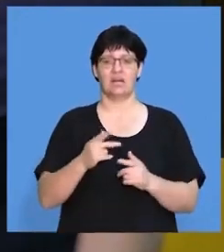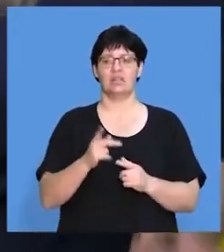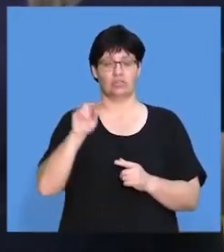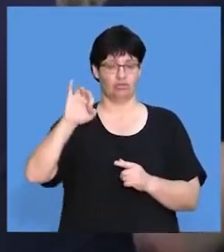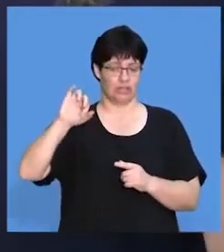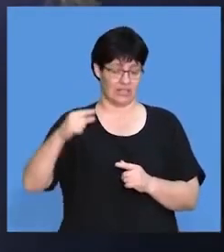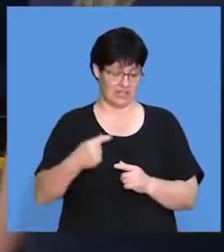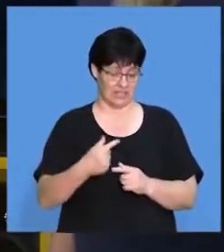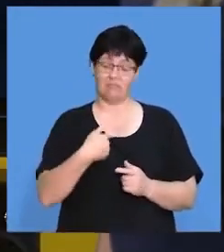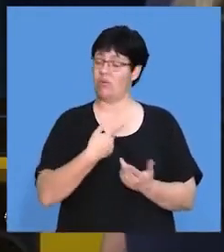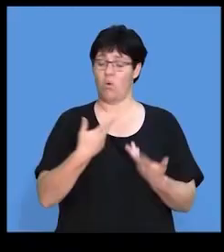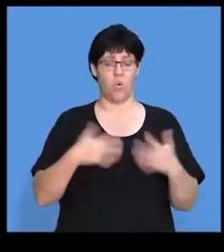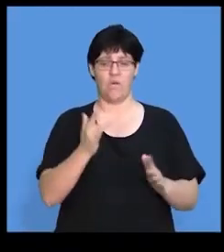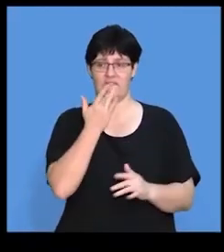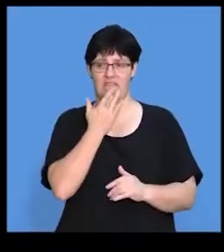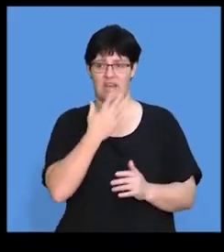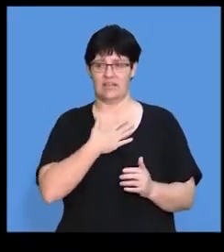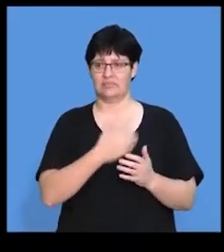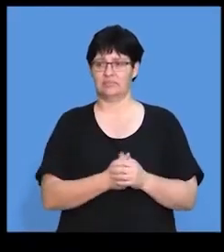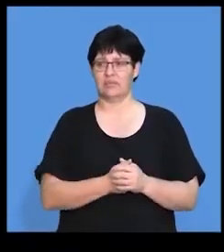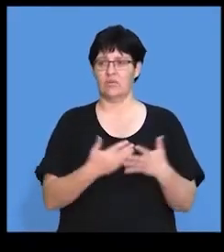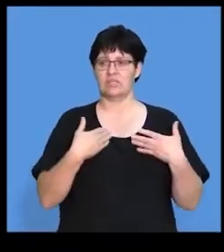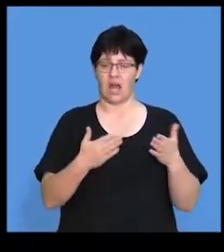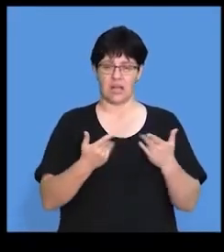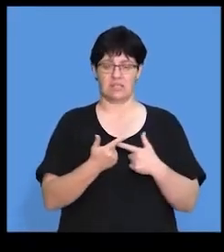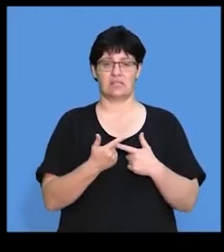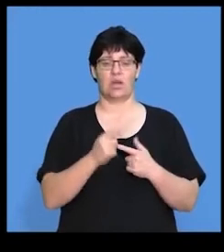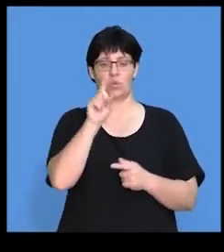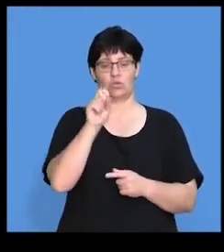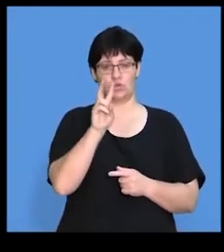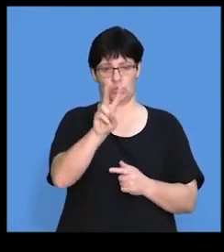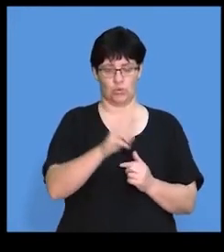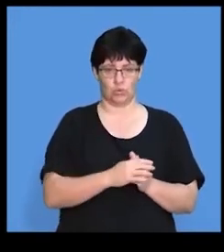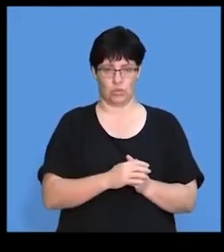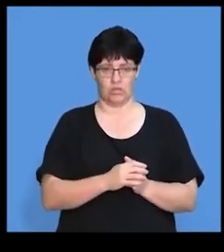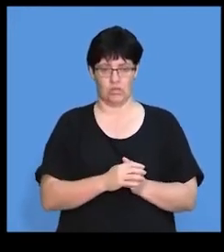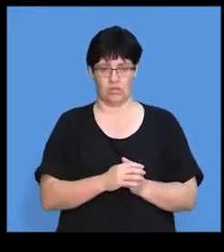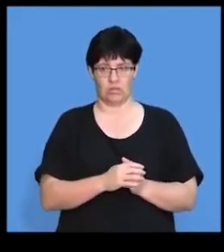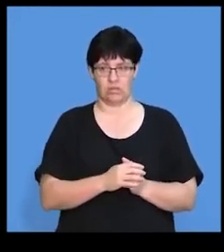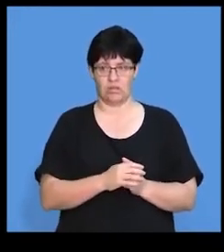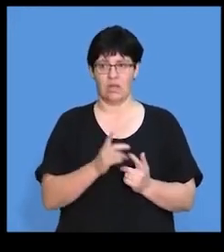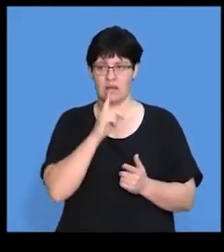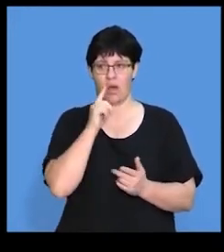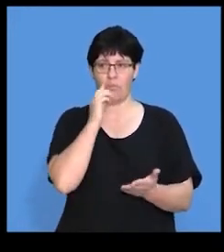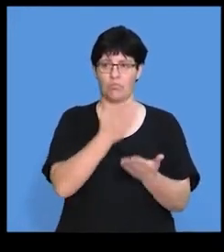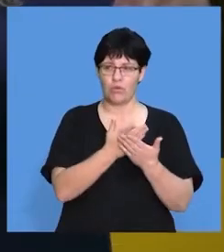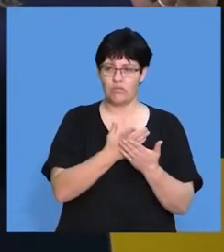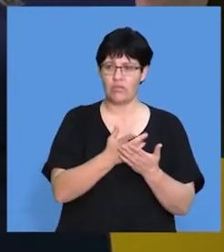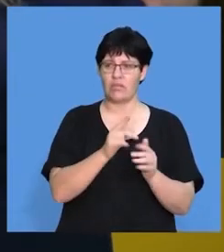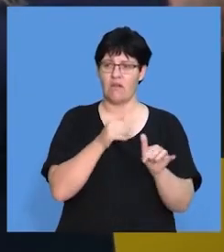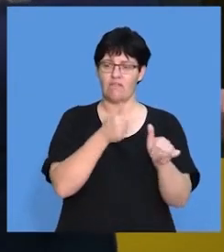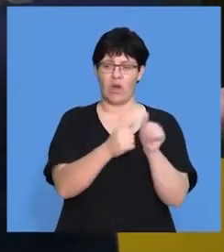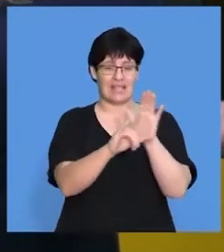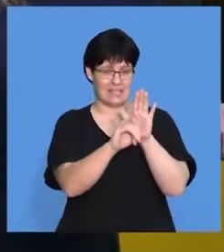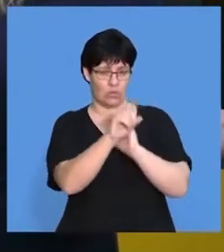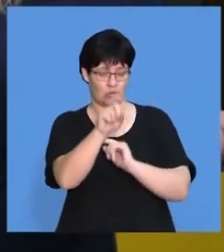trig, as I said, one of my favorites. Okay, so we're going to start with question 2, and it's a proving an identity question, which is something